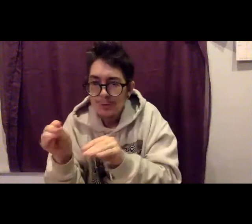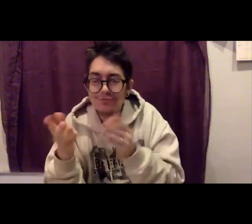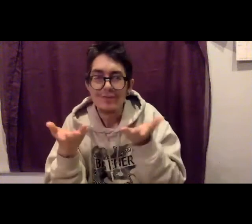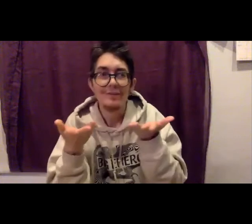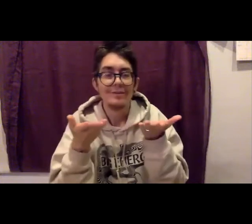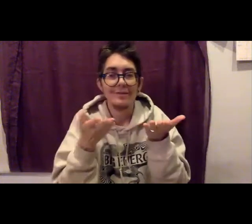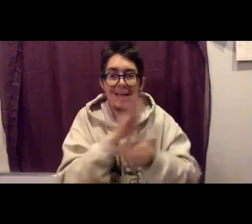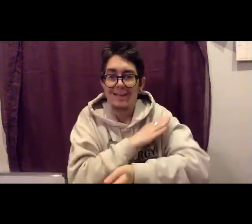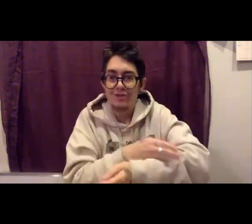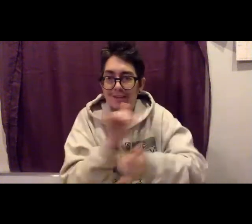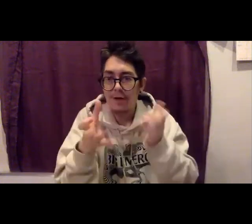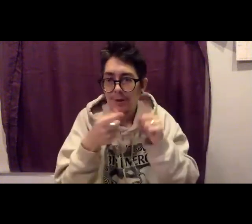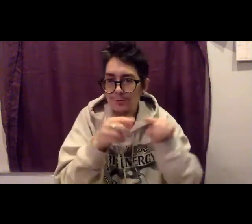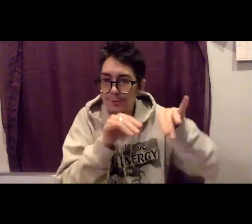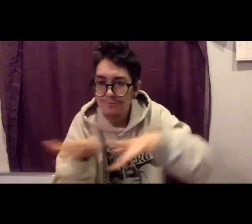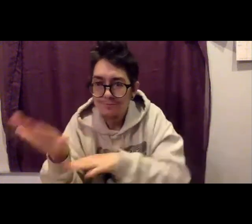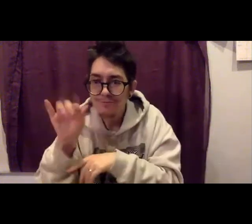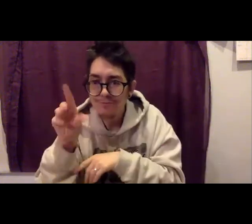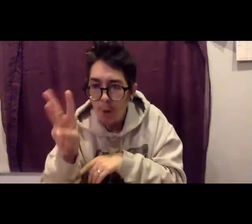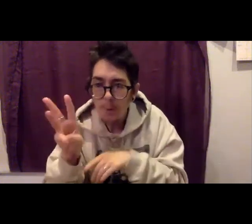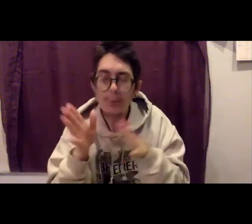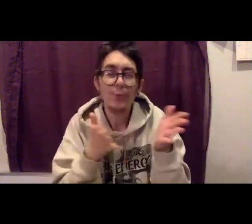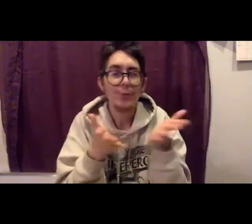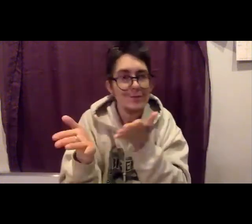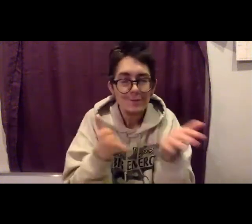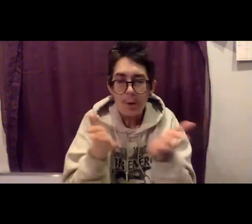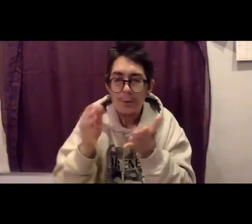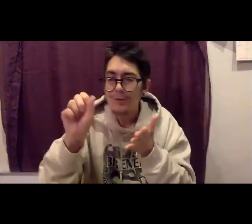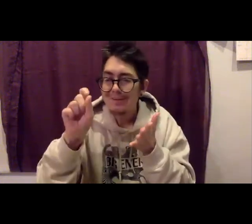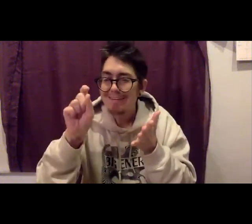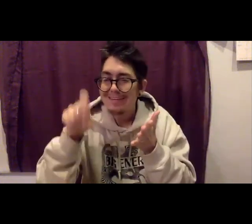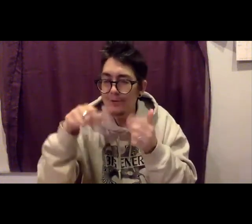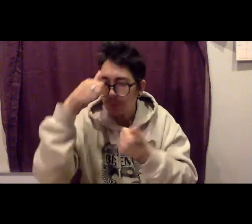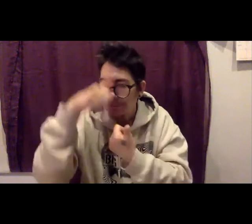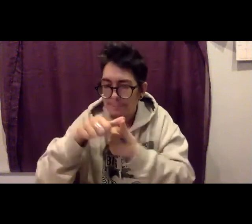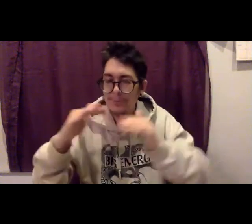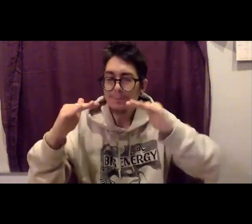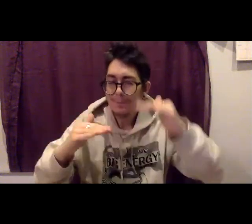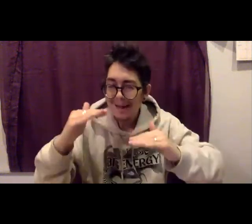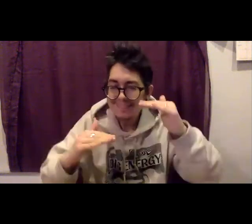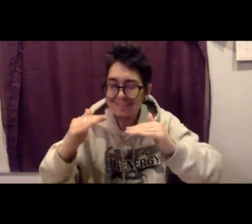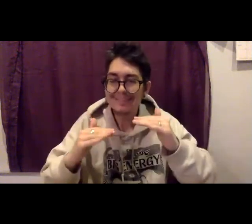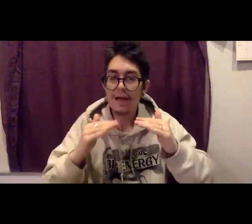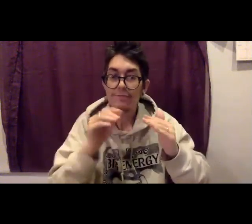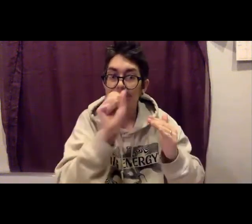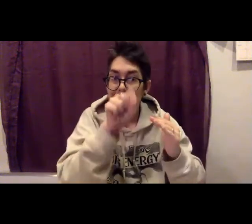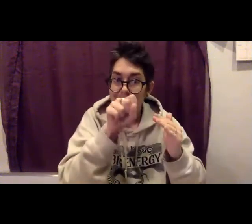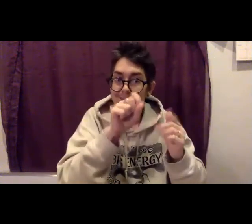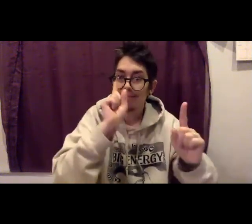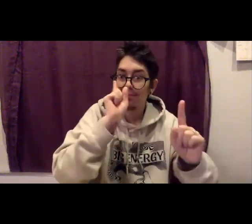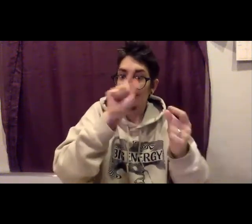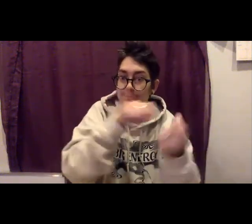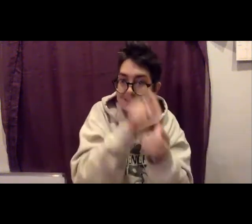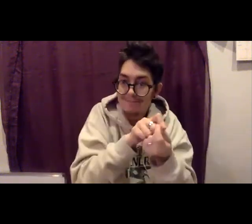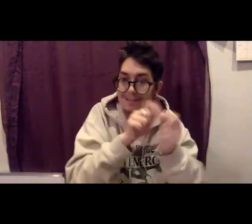the energy from moving or flowing. The energy can kind of get stuck. So it's important to kind of keep that